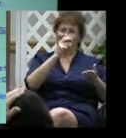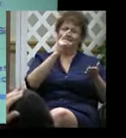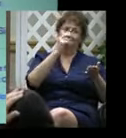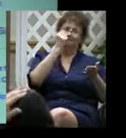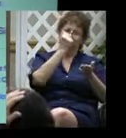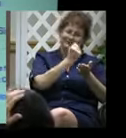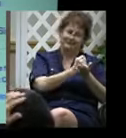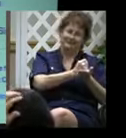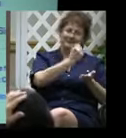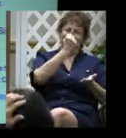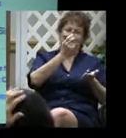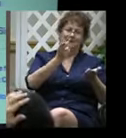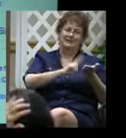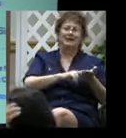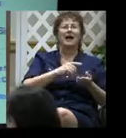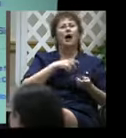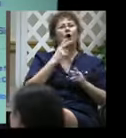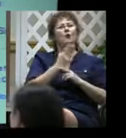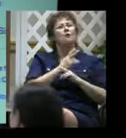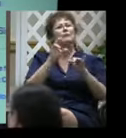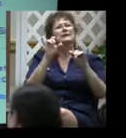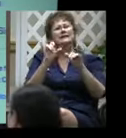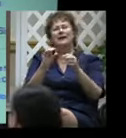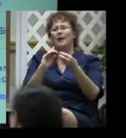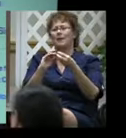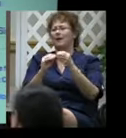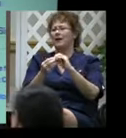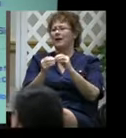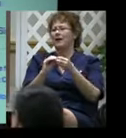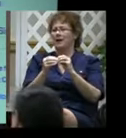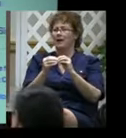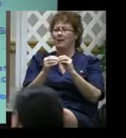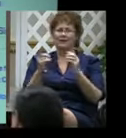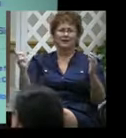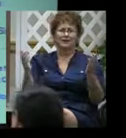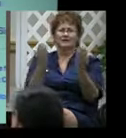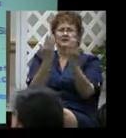don't normally, I use the same number because the apostille goes with an